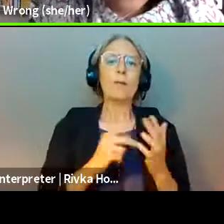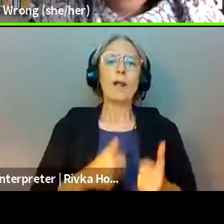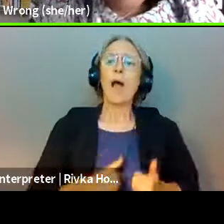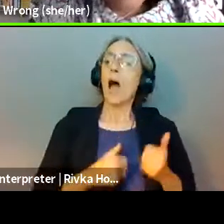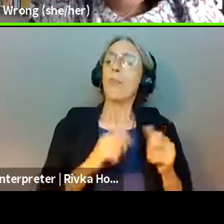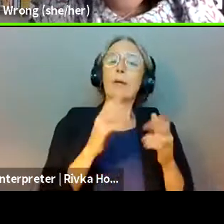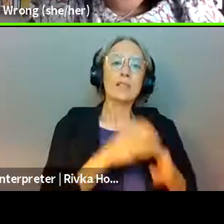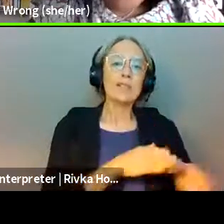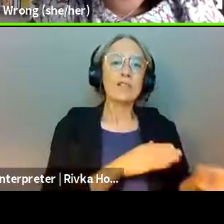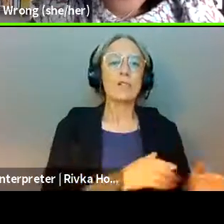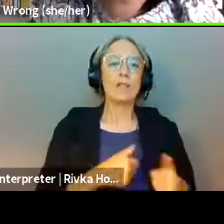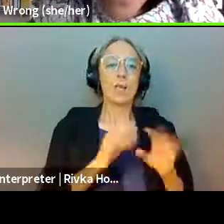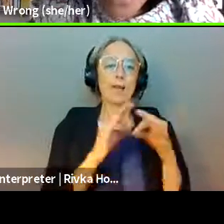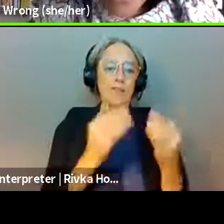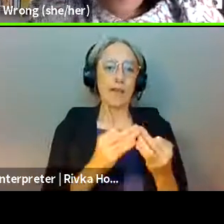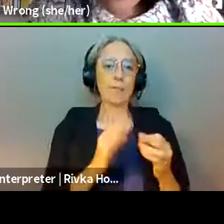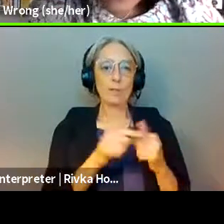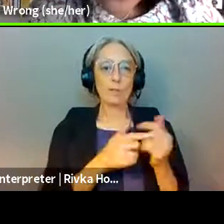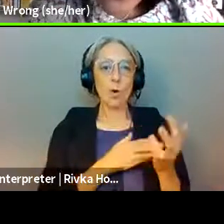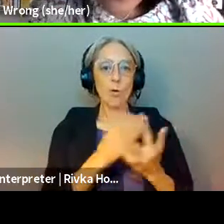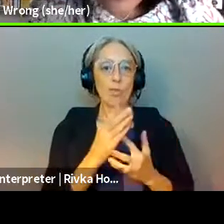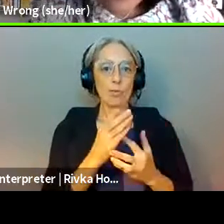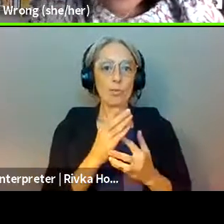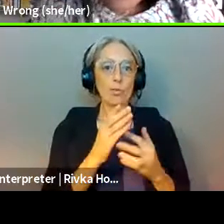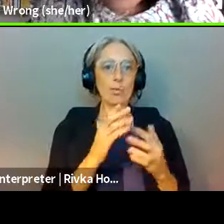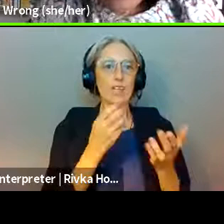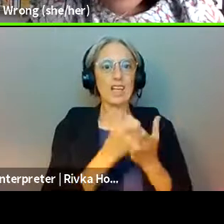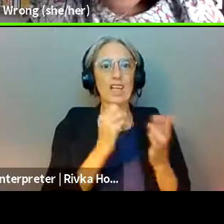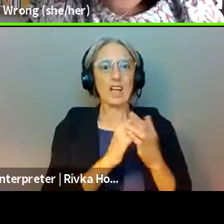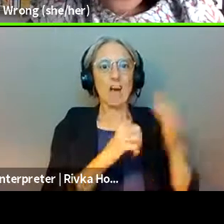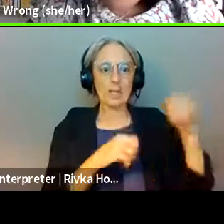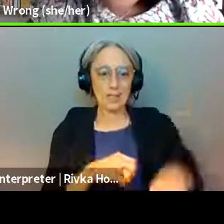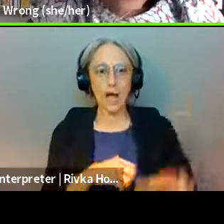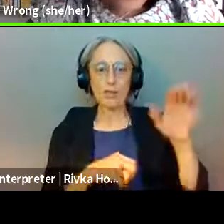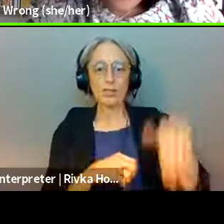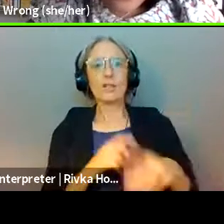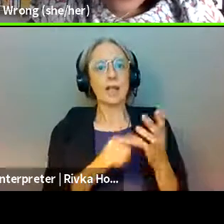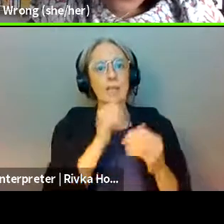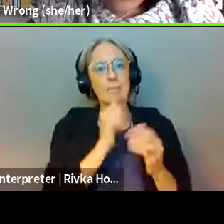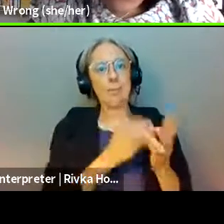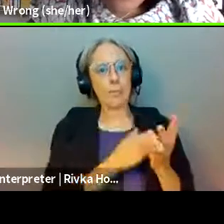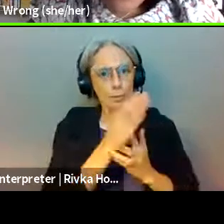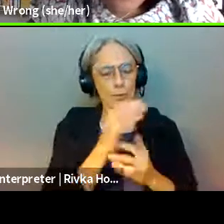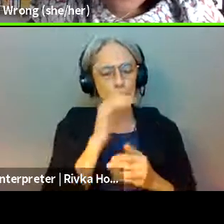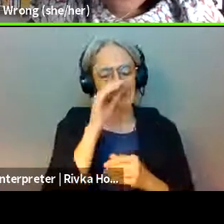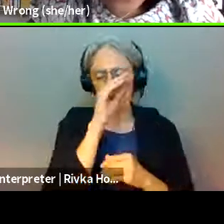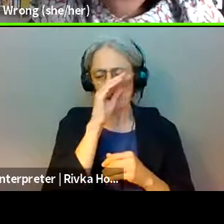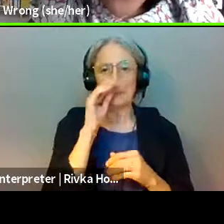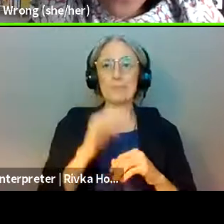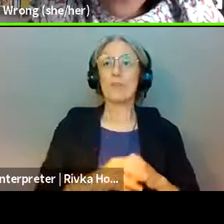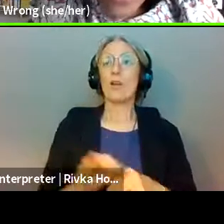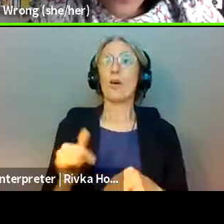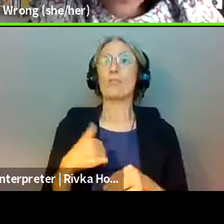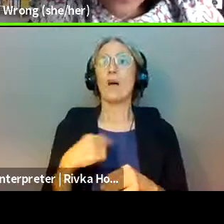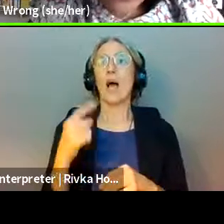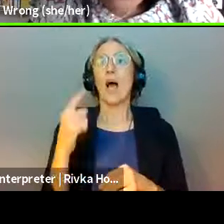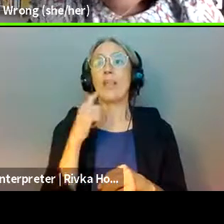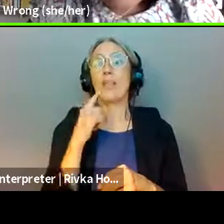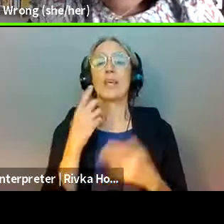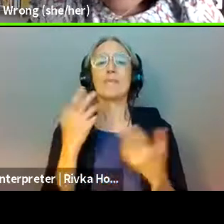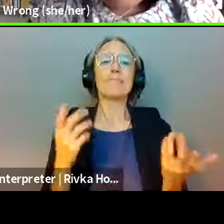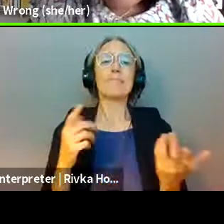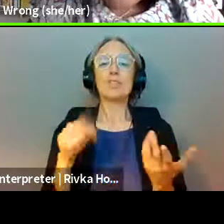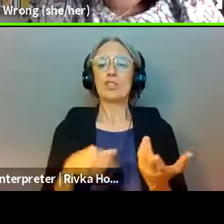weather unpredictable economic downturns. And I think, just fortifying